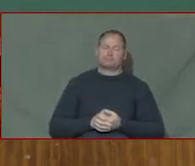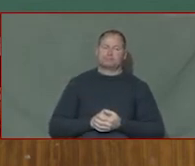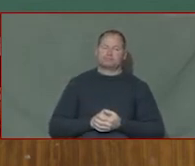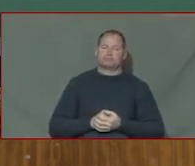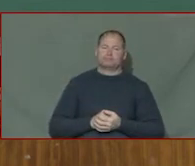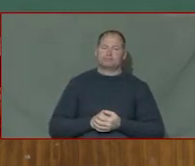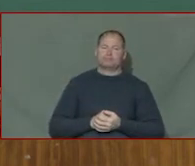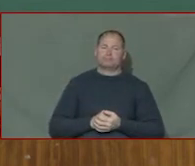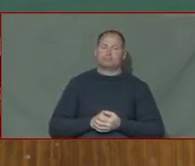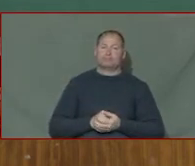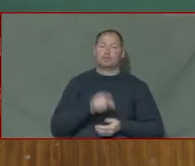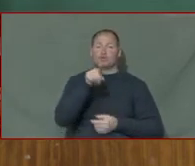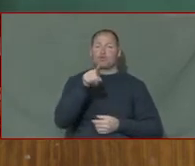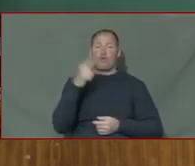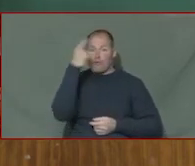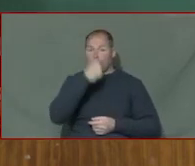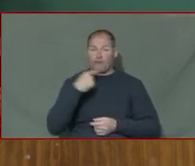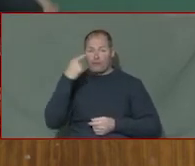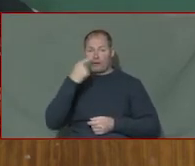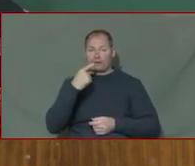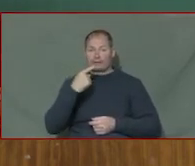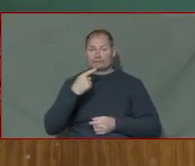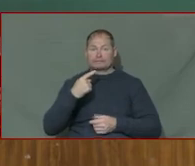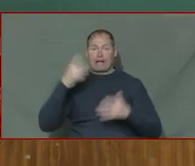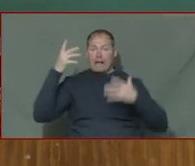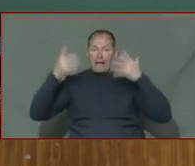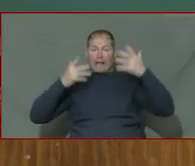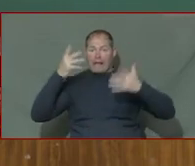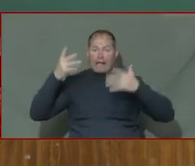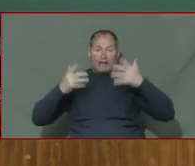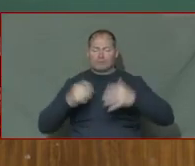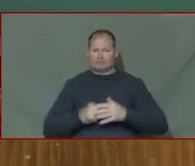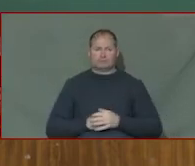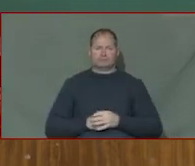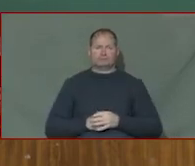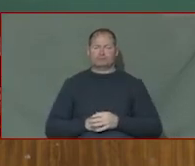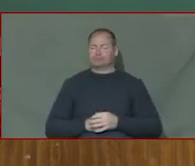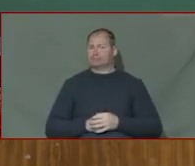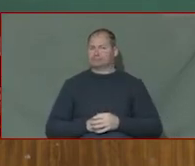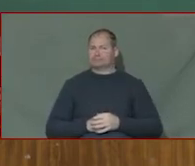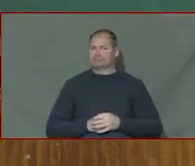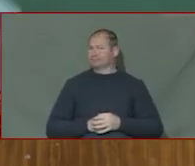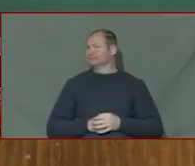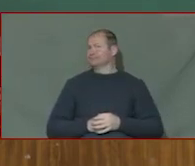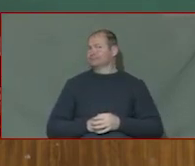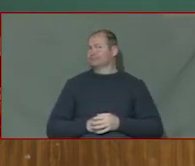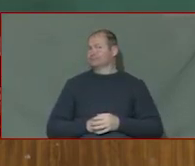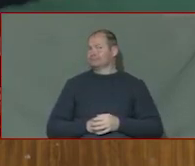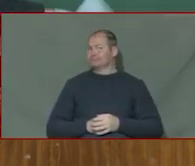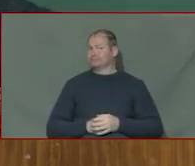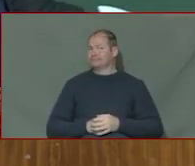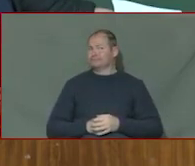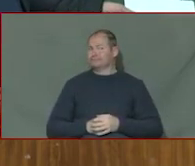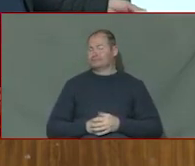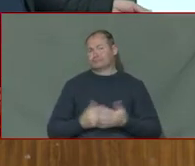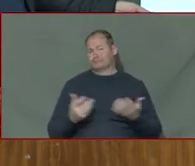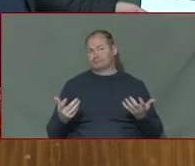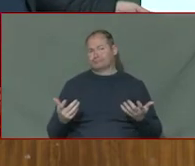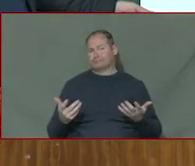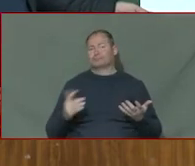People, you're looking at me as if I come from a different planet. We are from the same planet, okay. Just women are from